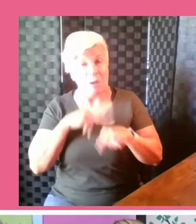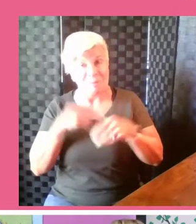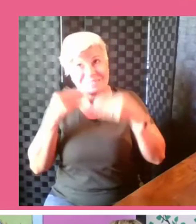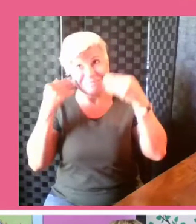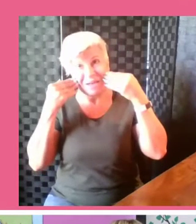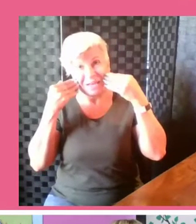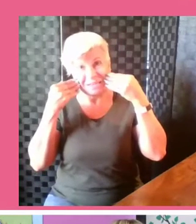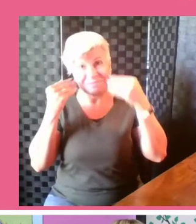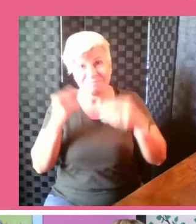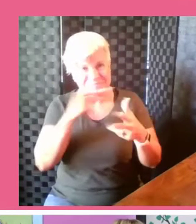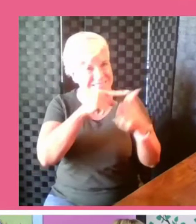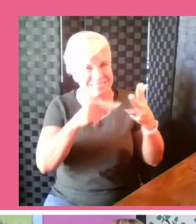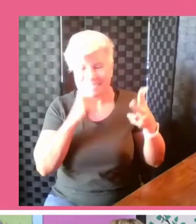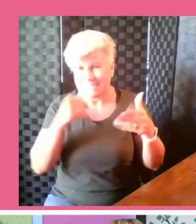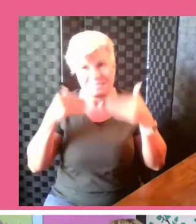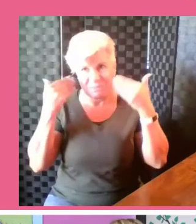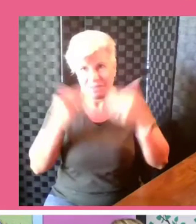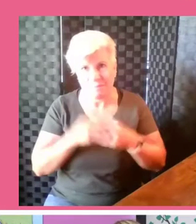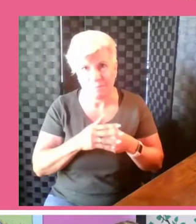big smile on my face.